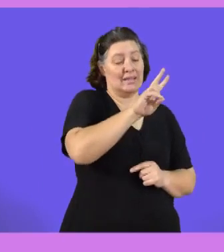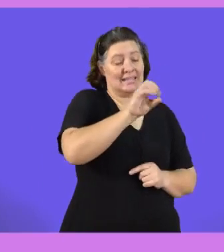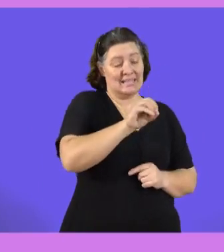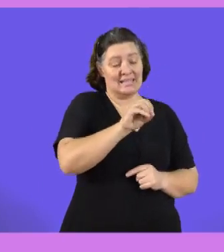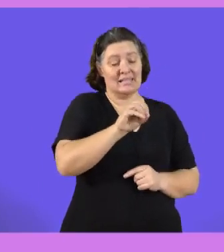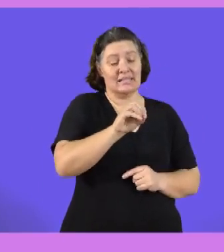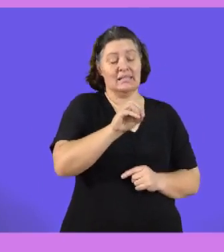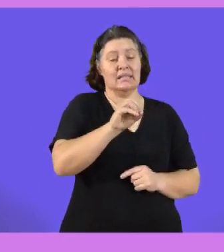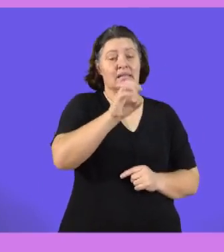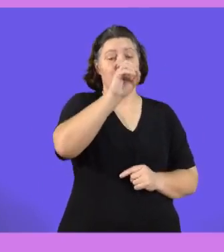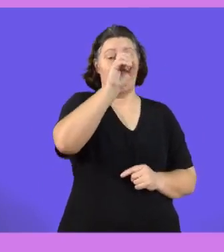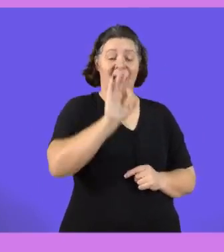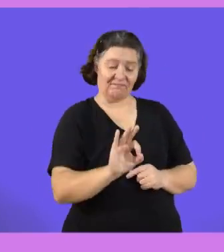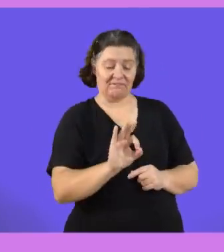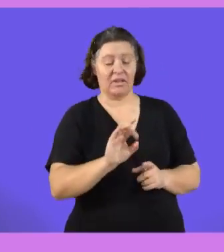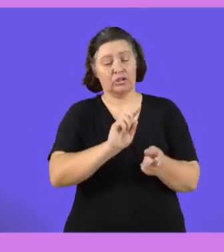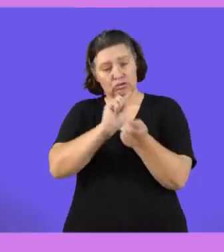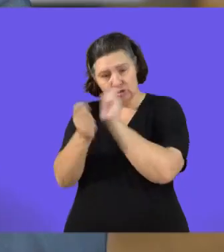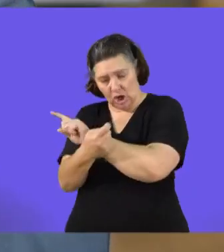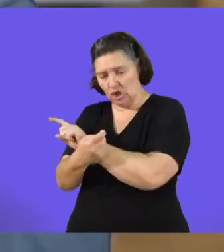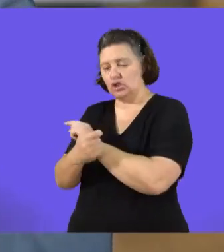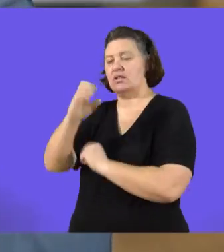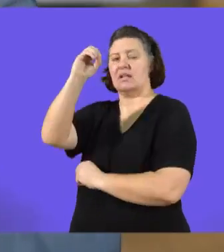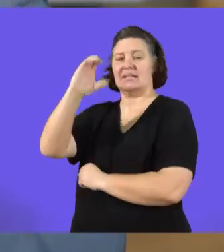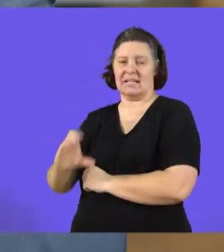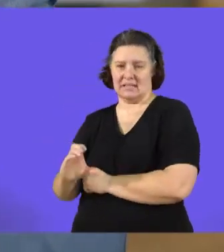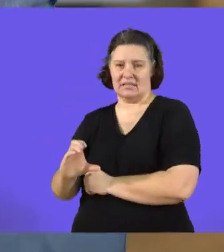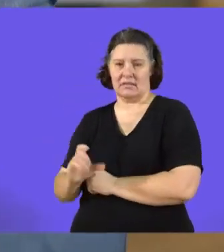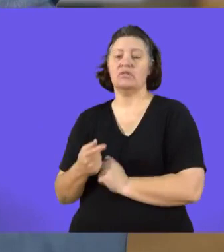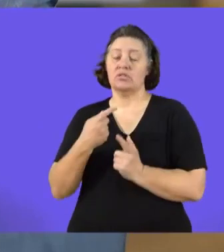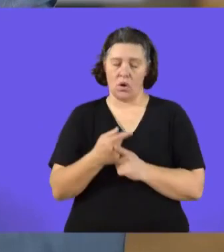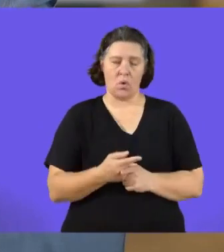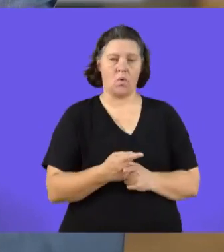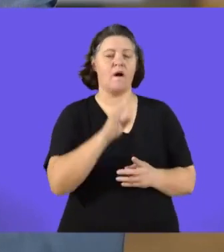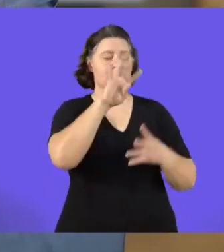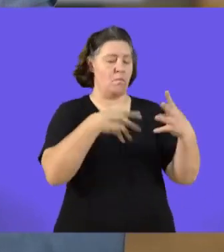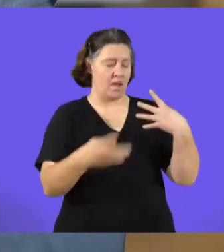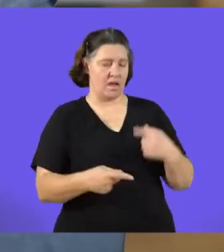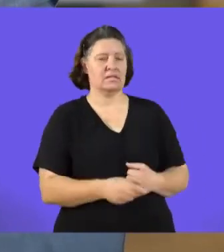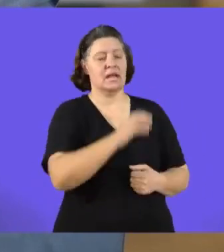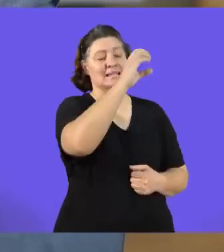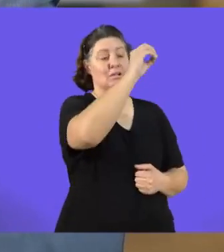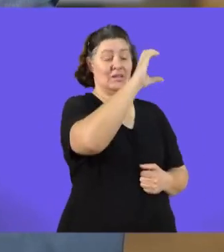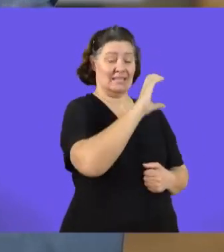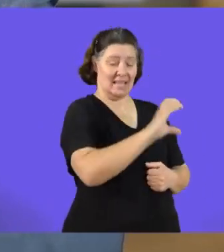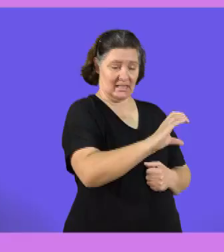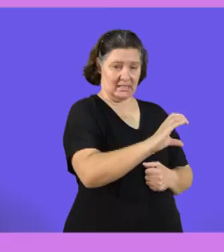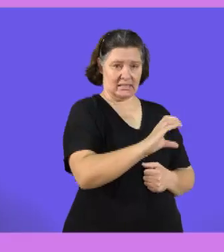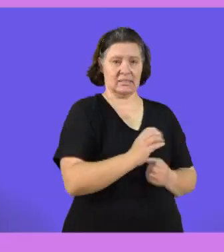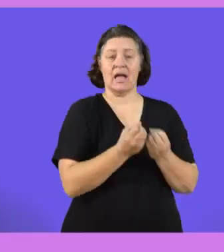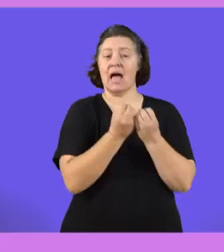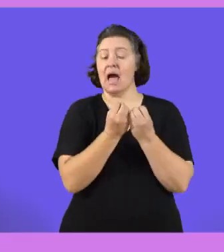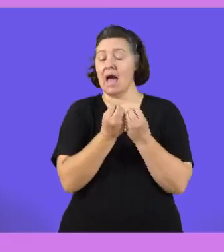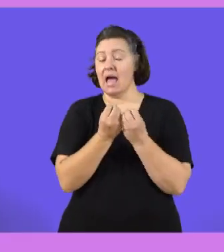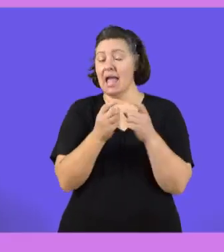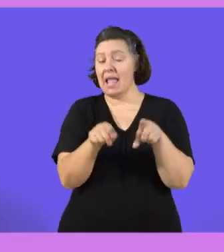320 Fahrenheit to degrees Celsius. Again, step number 1, let's start with our formula. Right, so in this case, we're converting